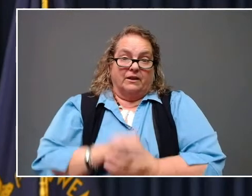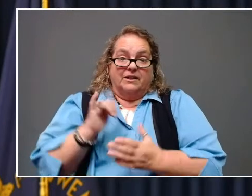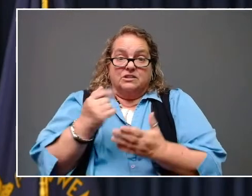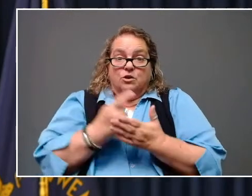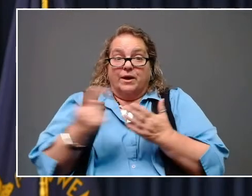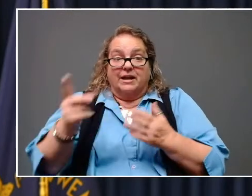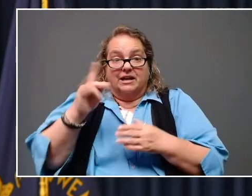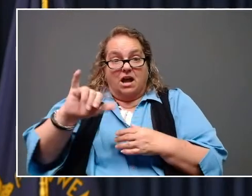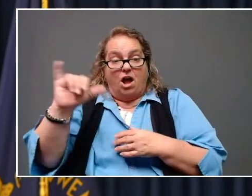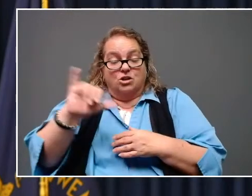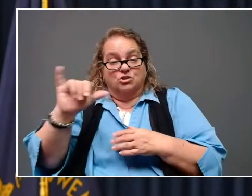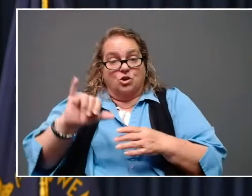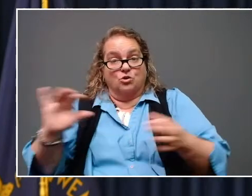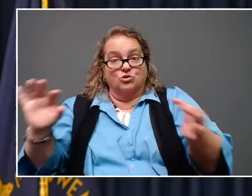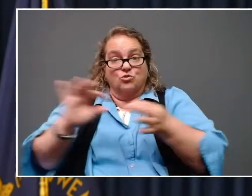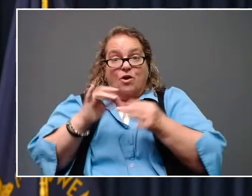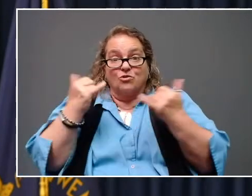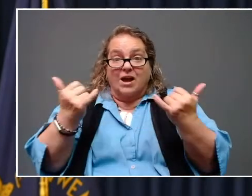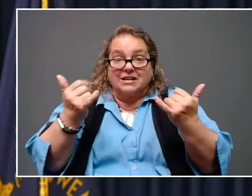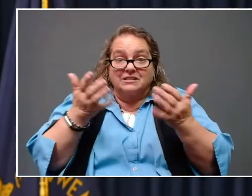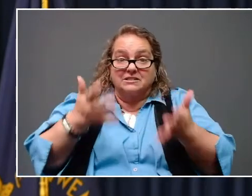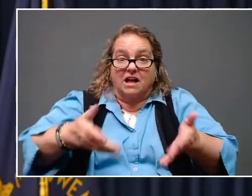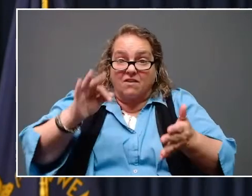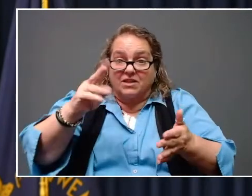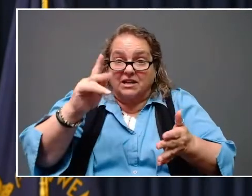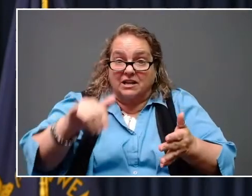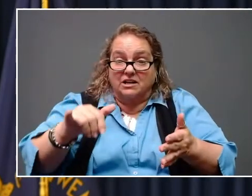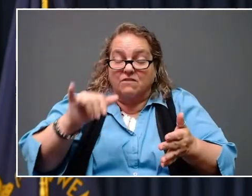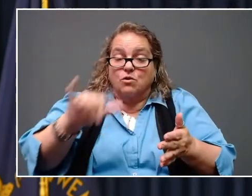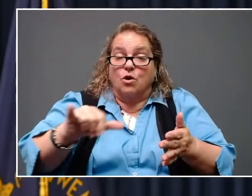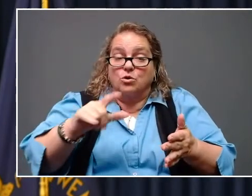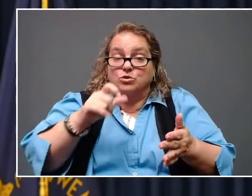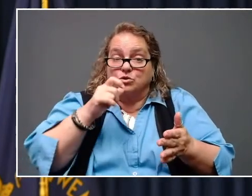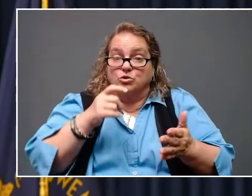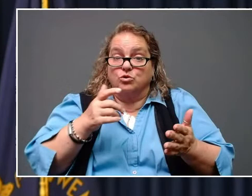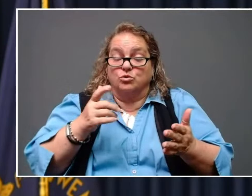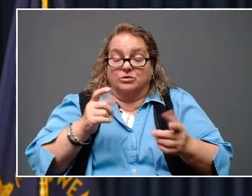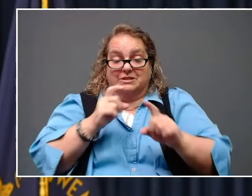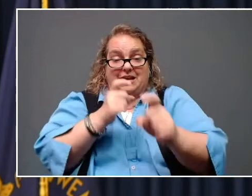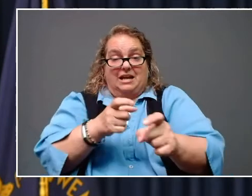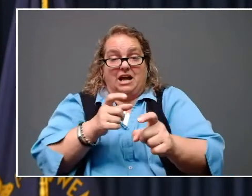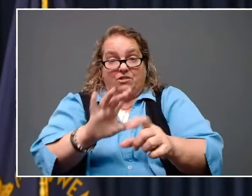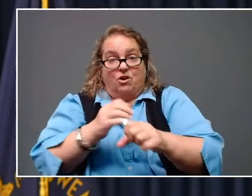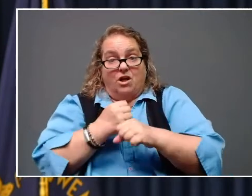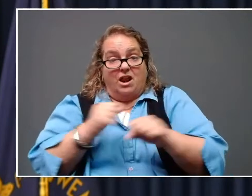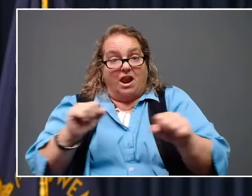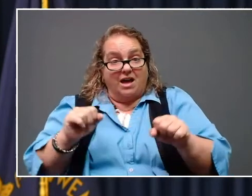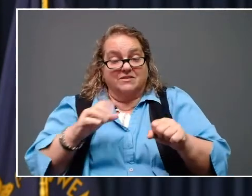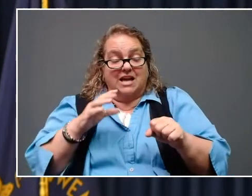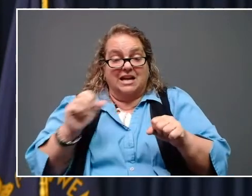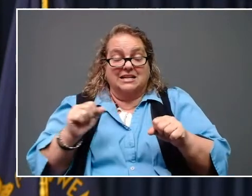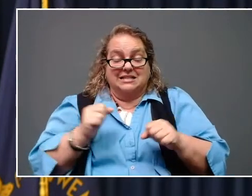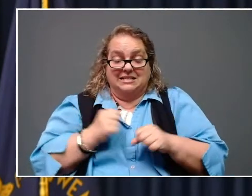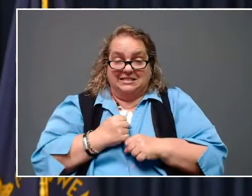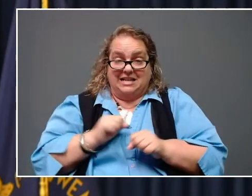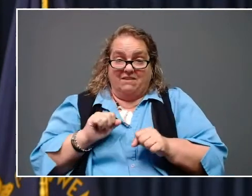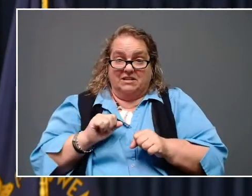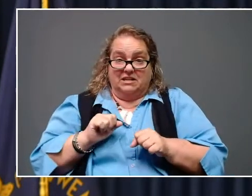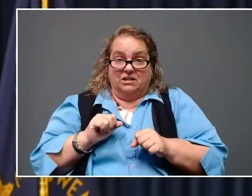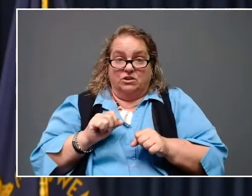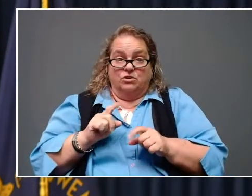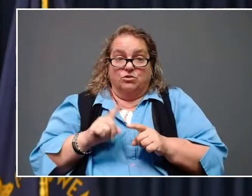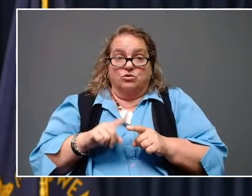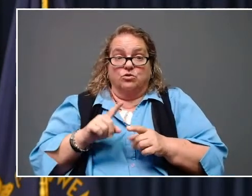honoring those who daily dedicate their lives to the safety and security of the communities that we call home. In